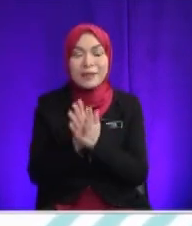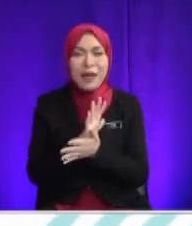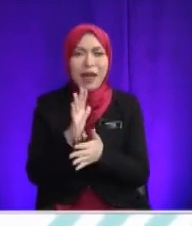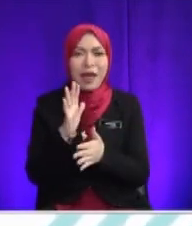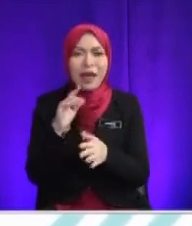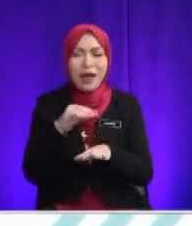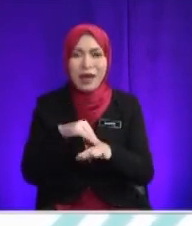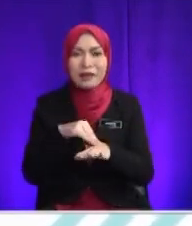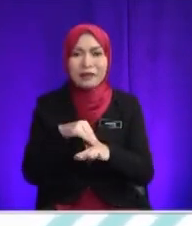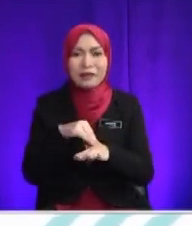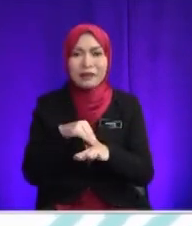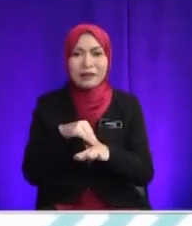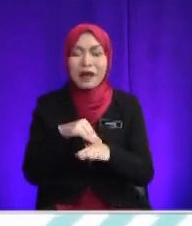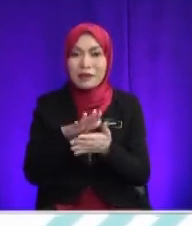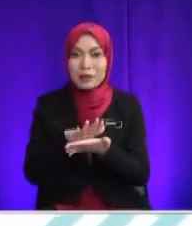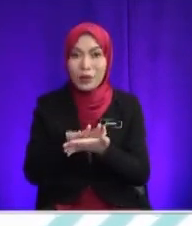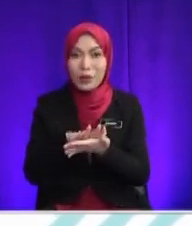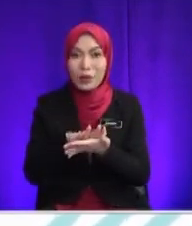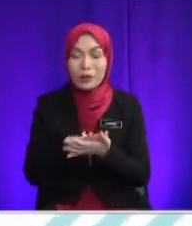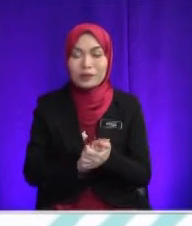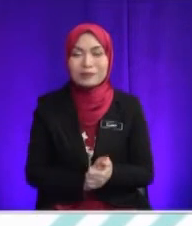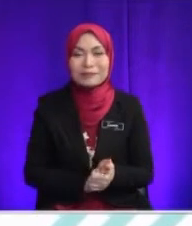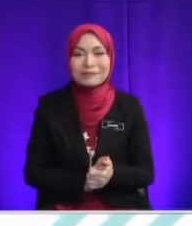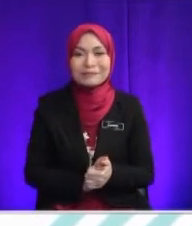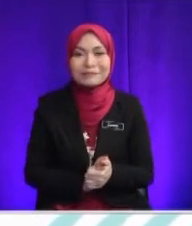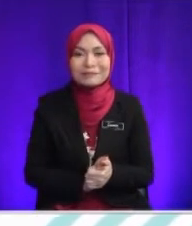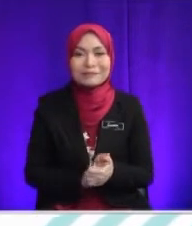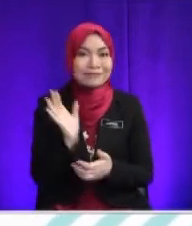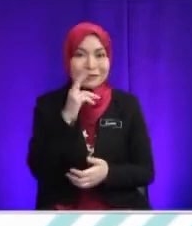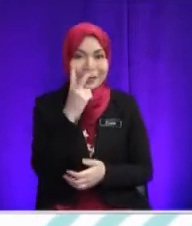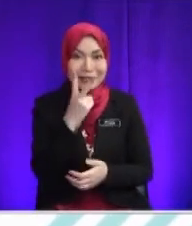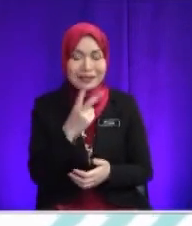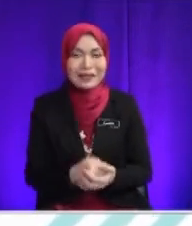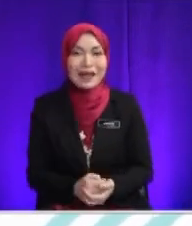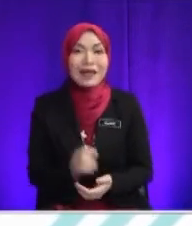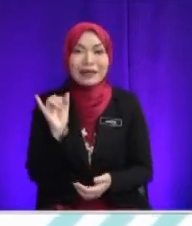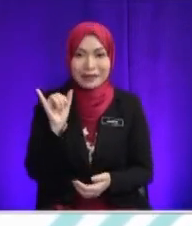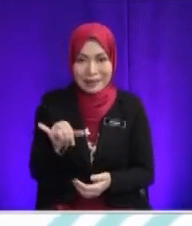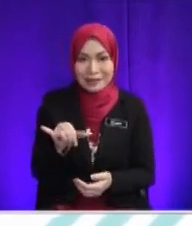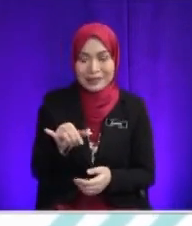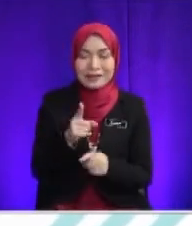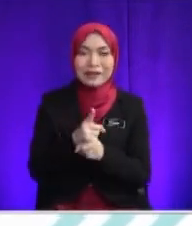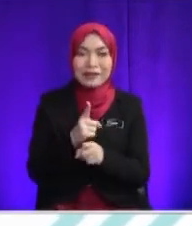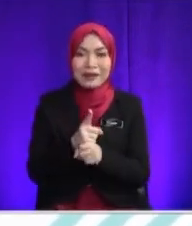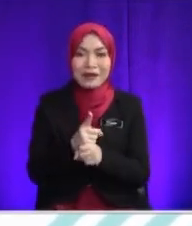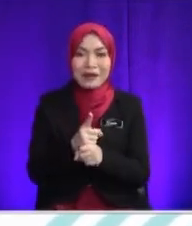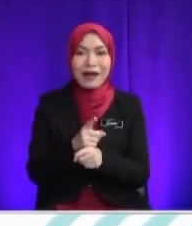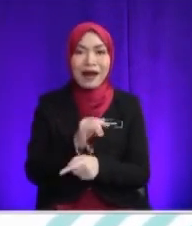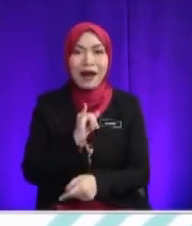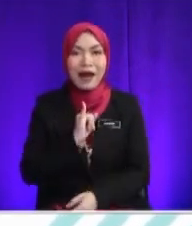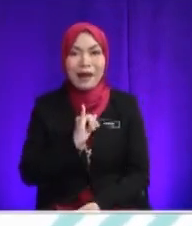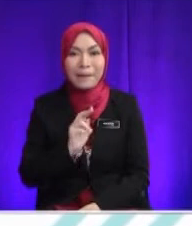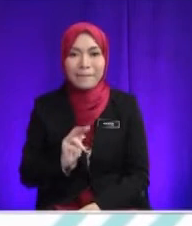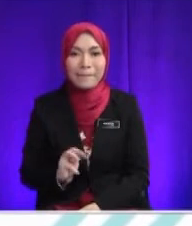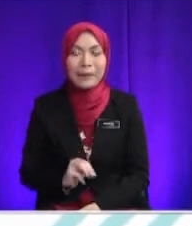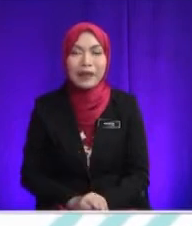with sure. I am sure he is still at school. So let's see. Yes, quite correct. So here, I'm pretty sure that he's